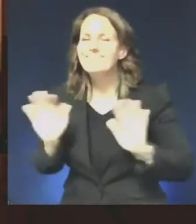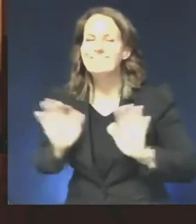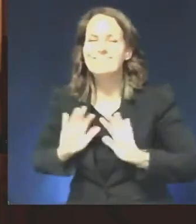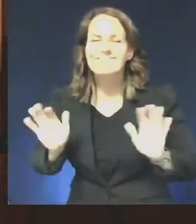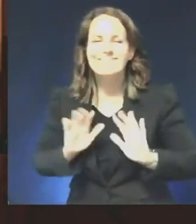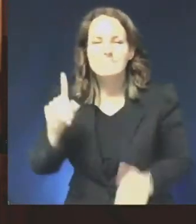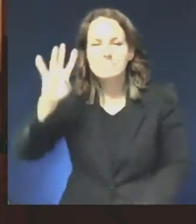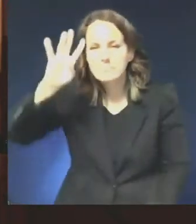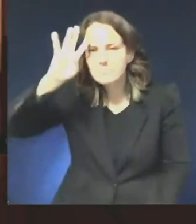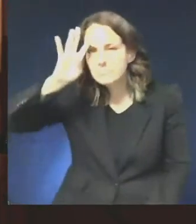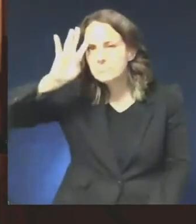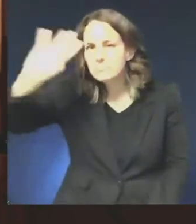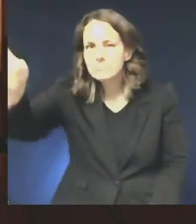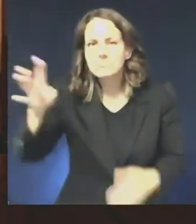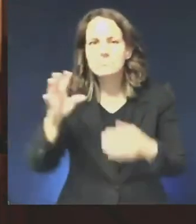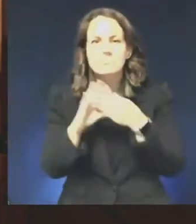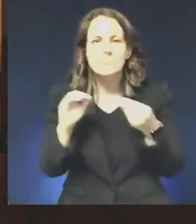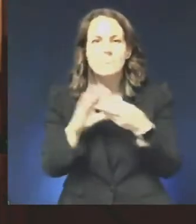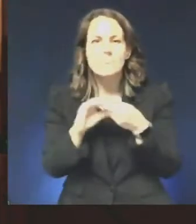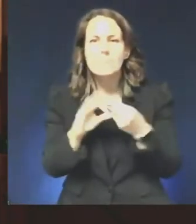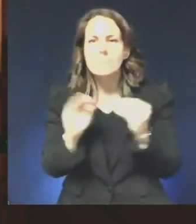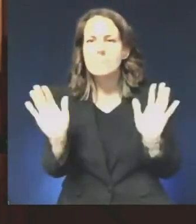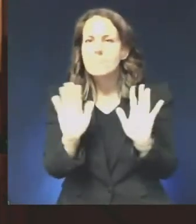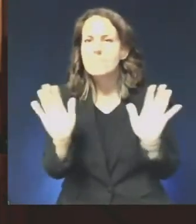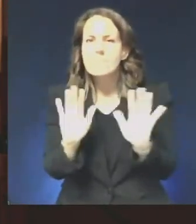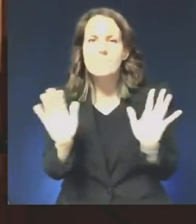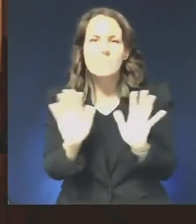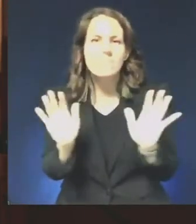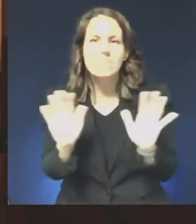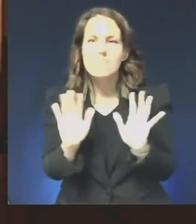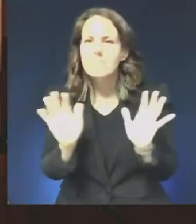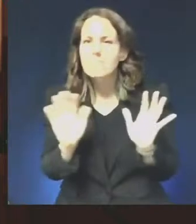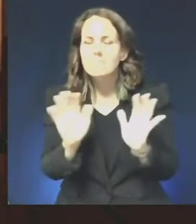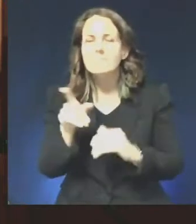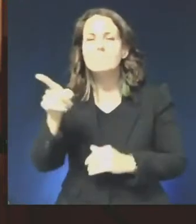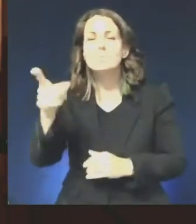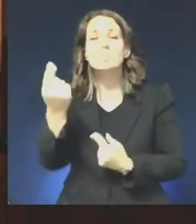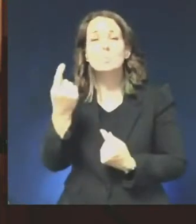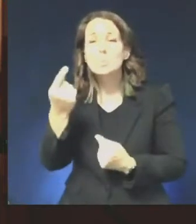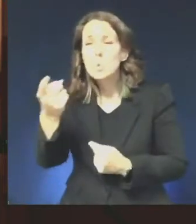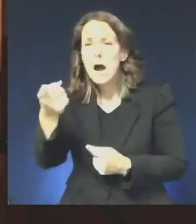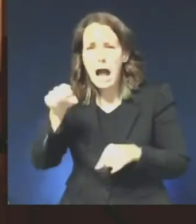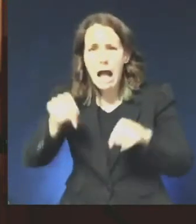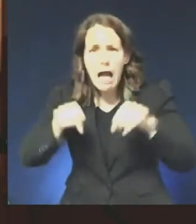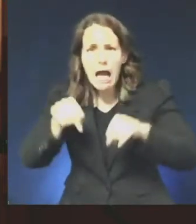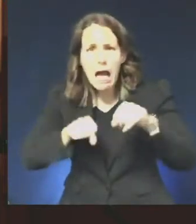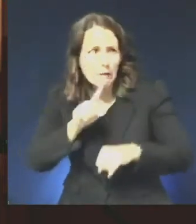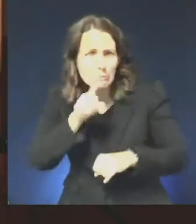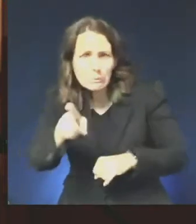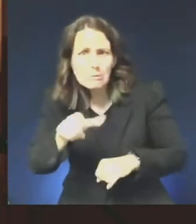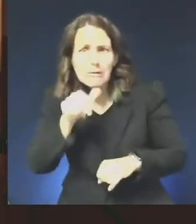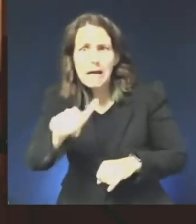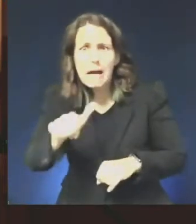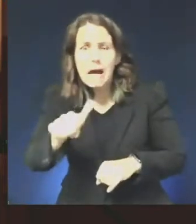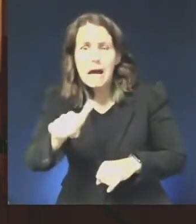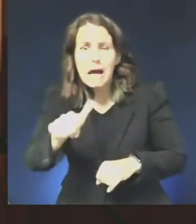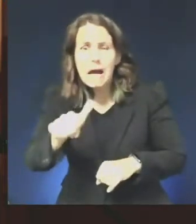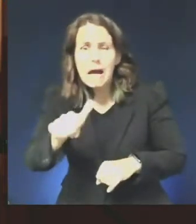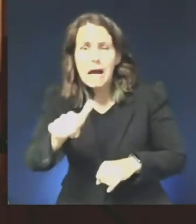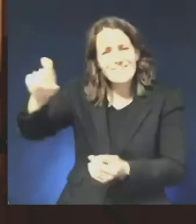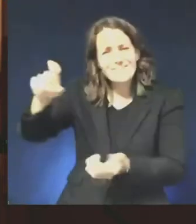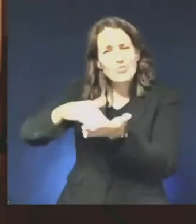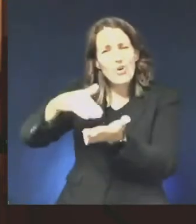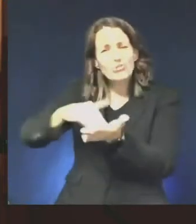nurse practitioner, and get information about that concern. It's a